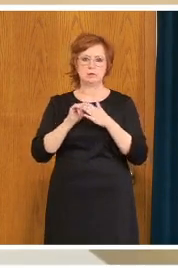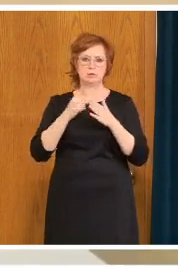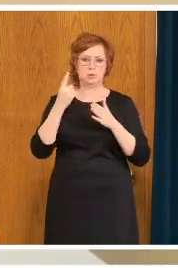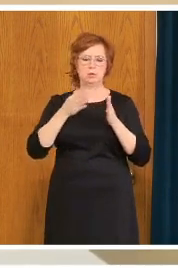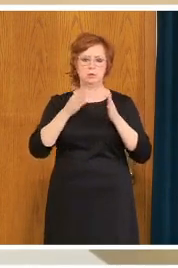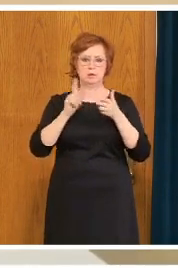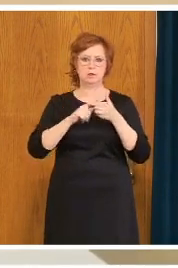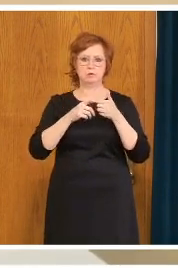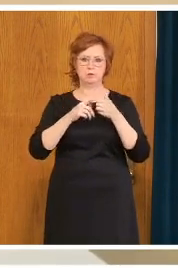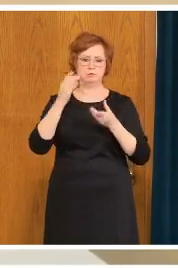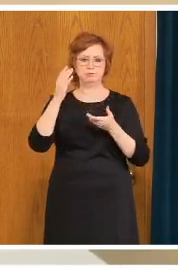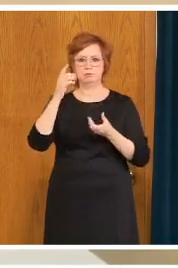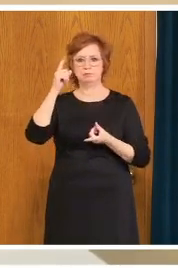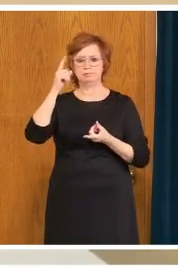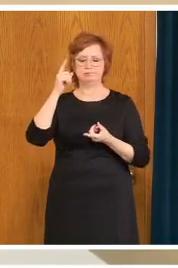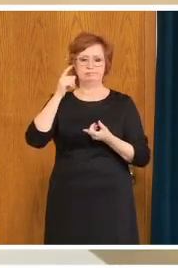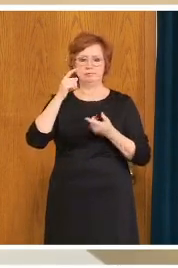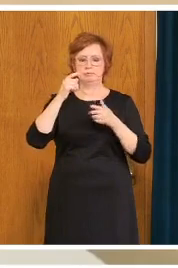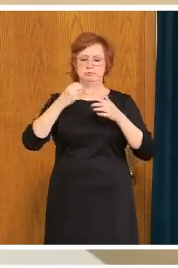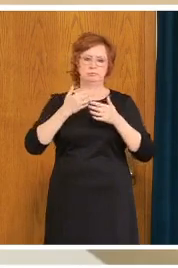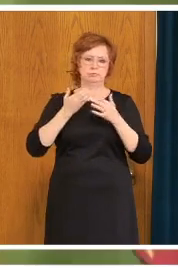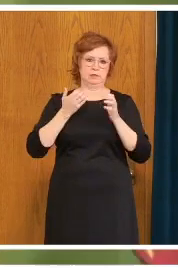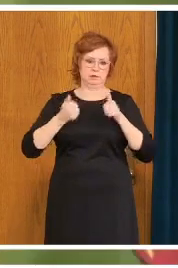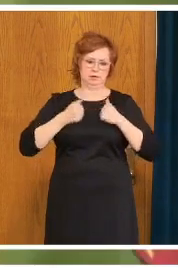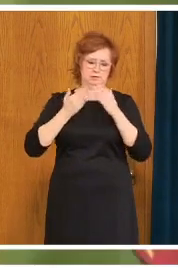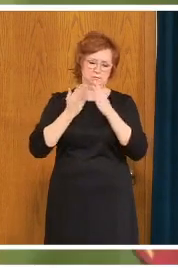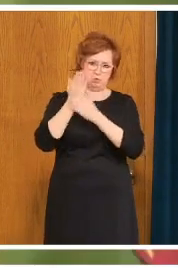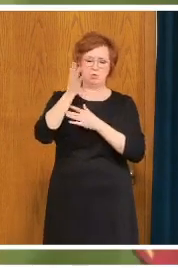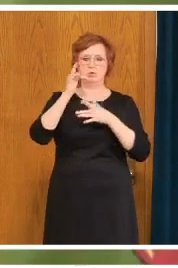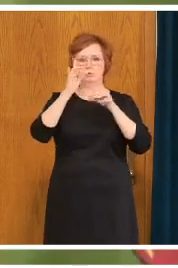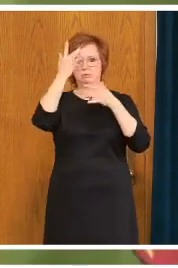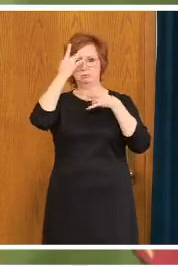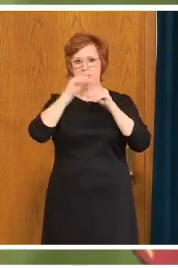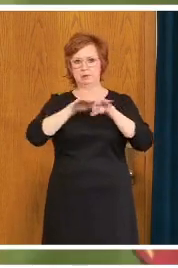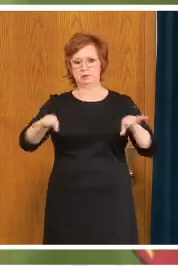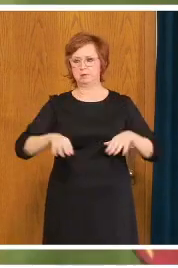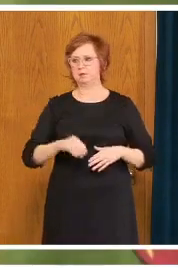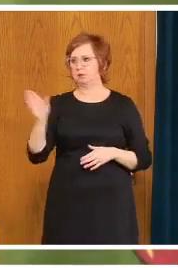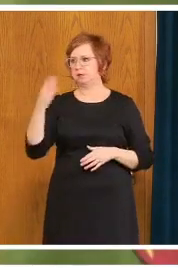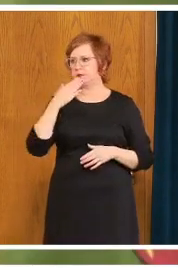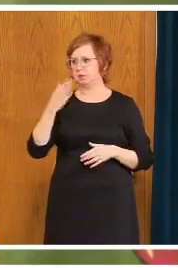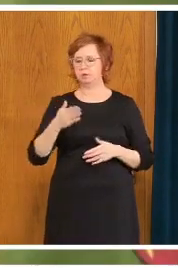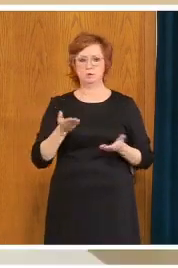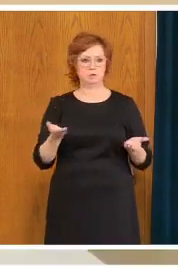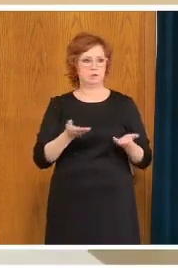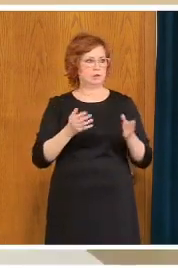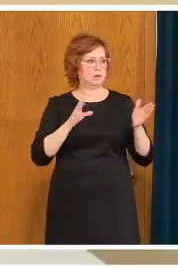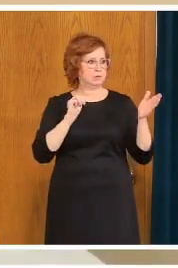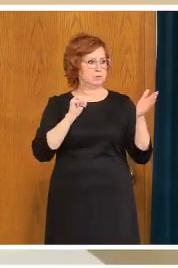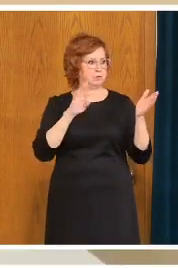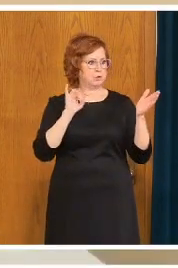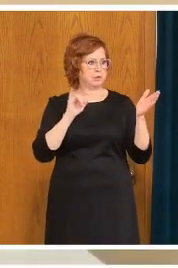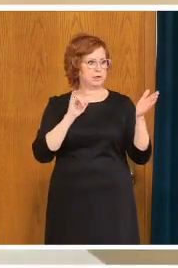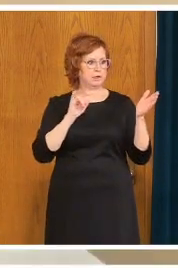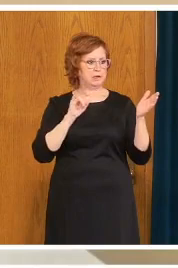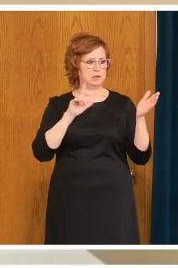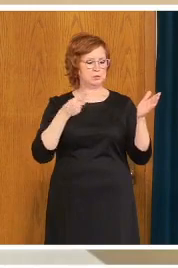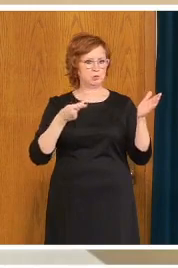you. Thank you, Dr. Shahab. Thank you, Minister Merriman. We'll now move to questions. We'll start in the room. Mary Mandrick with the Leader